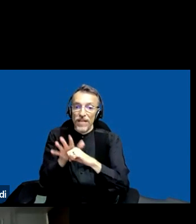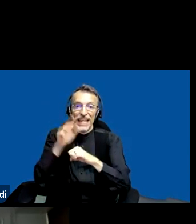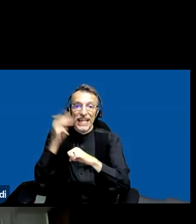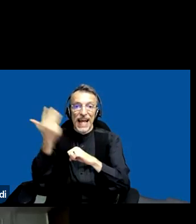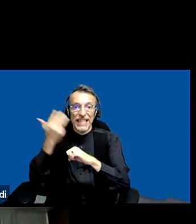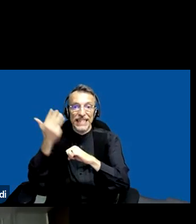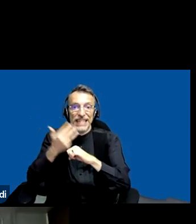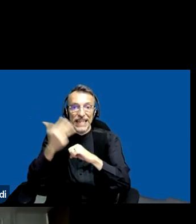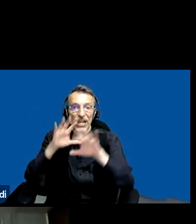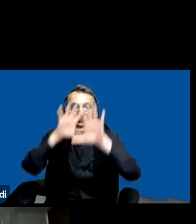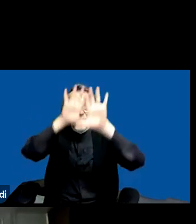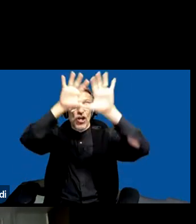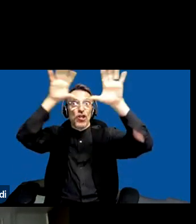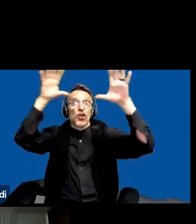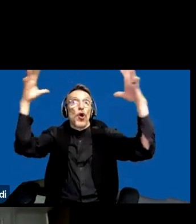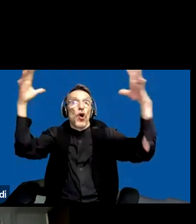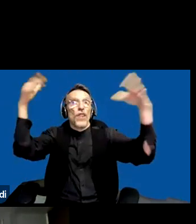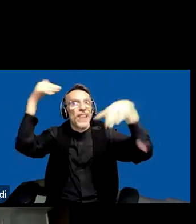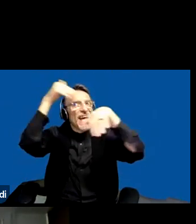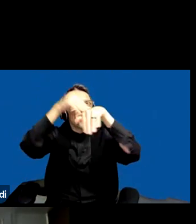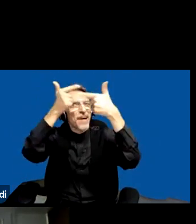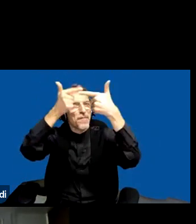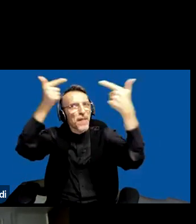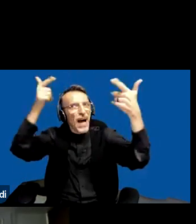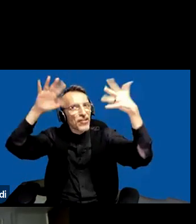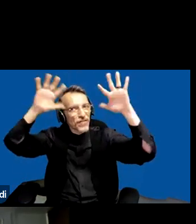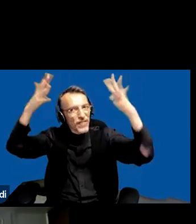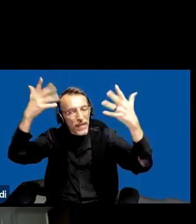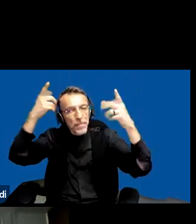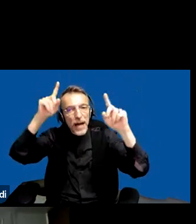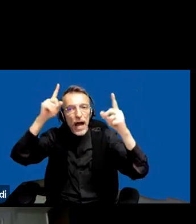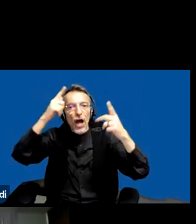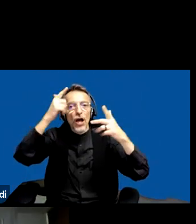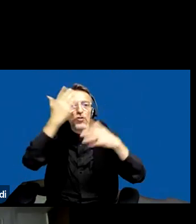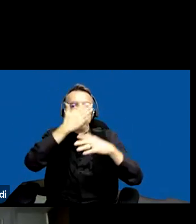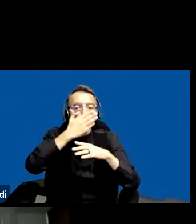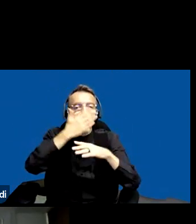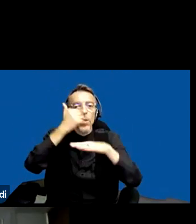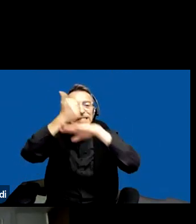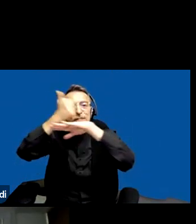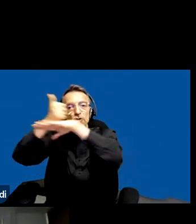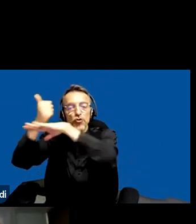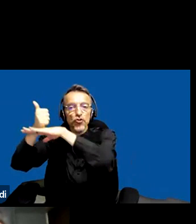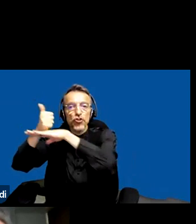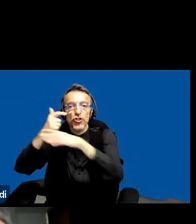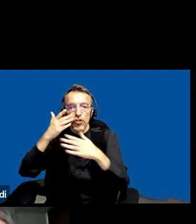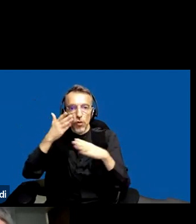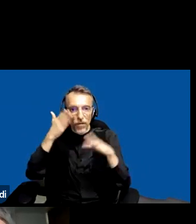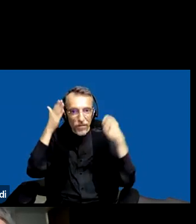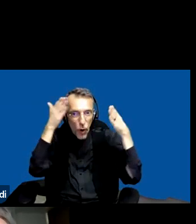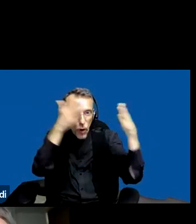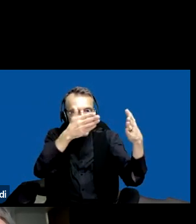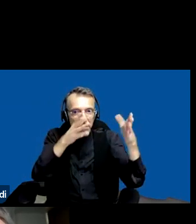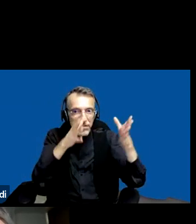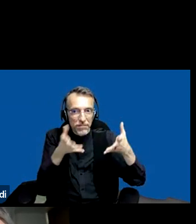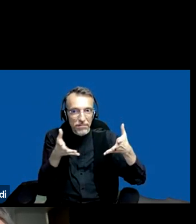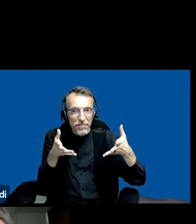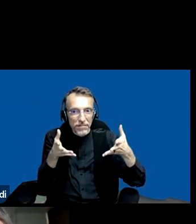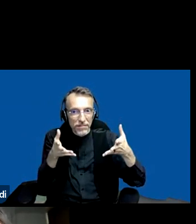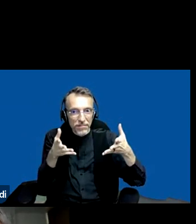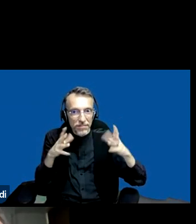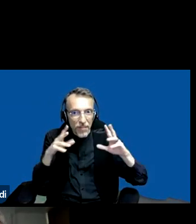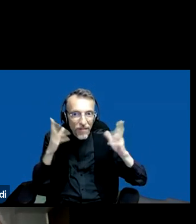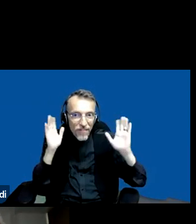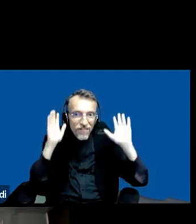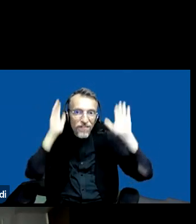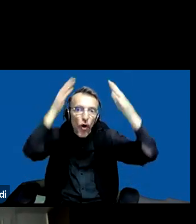north so much, will all the schools and institutions presenting here change the focus of their work to the global north,